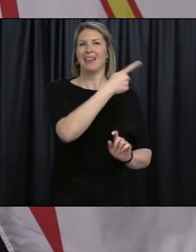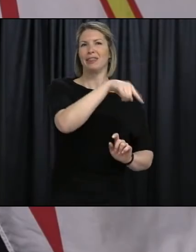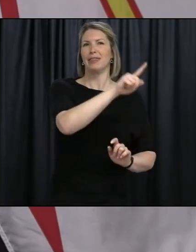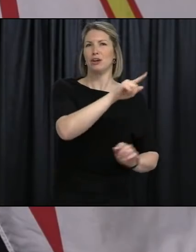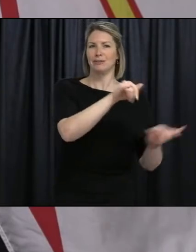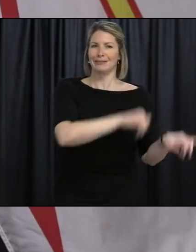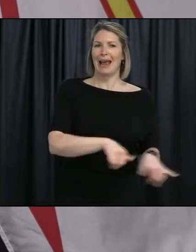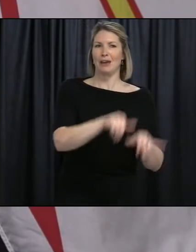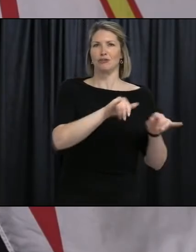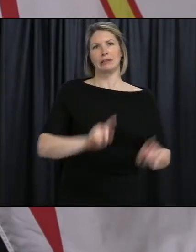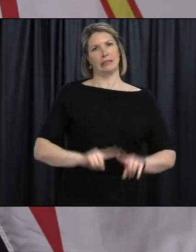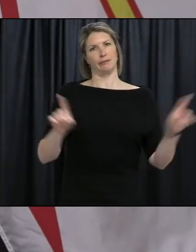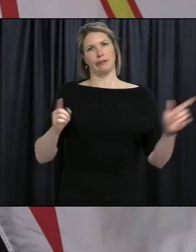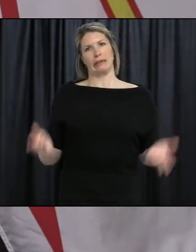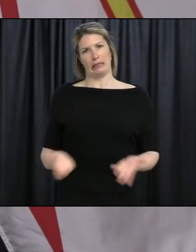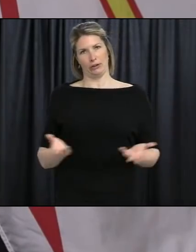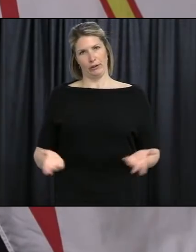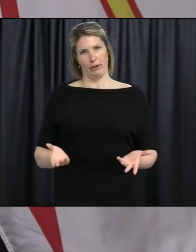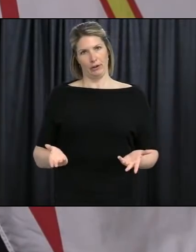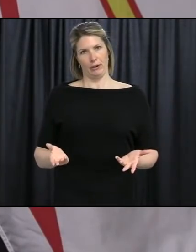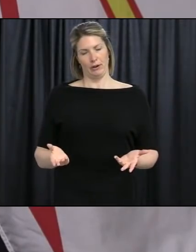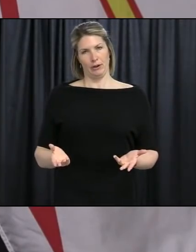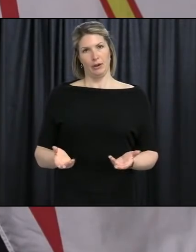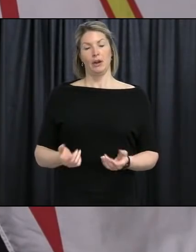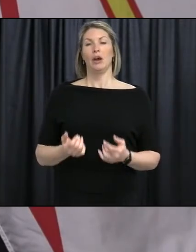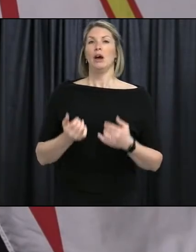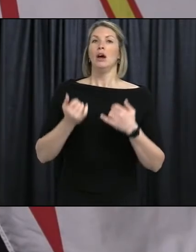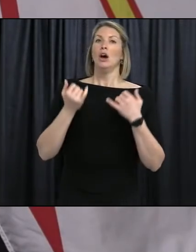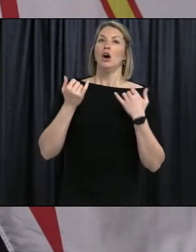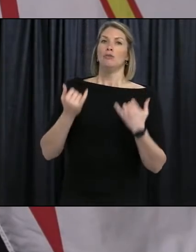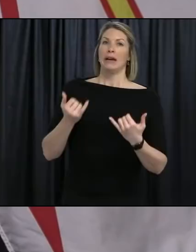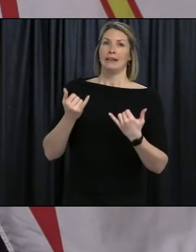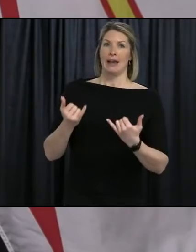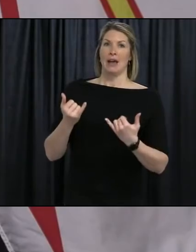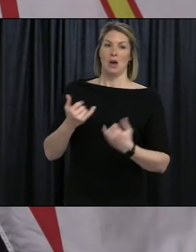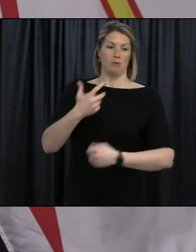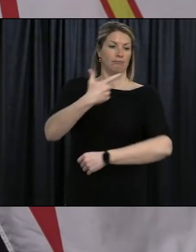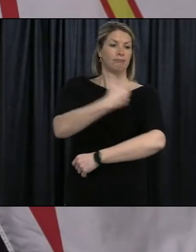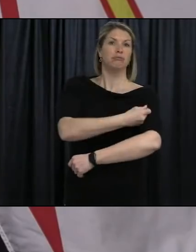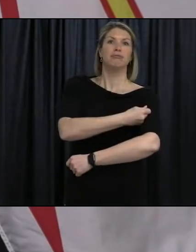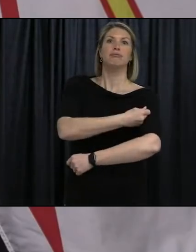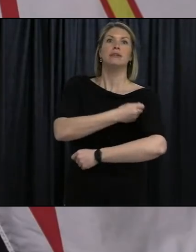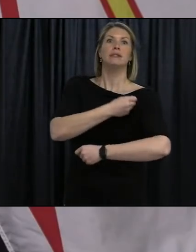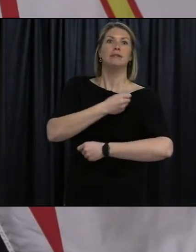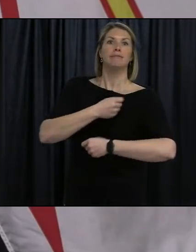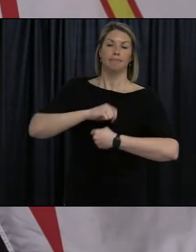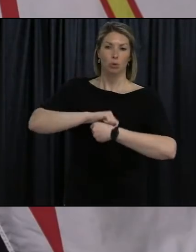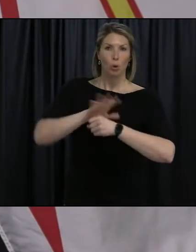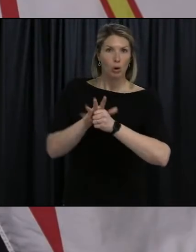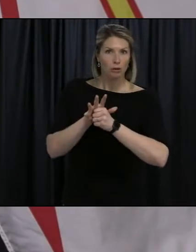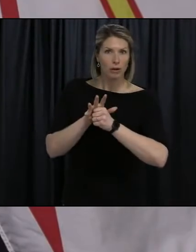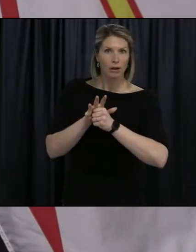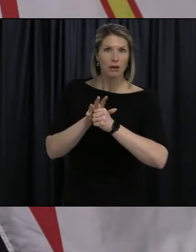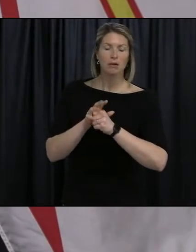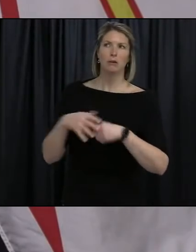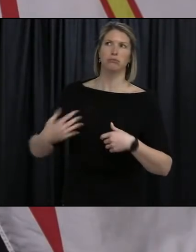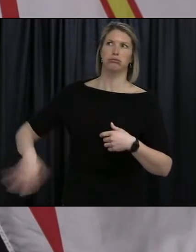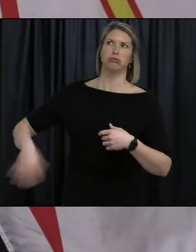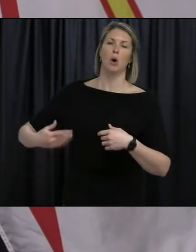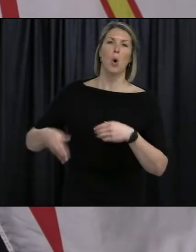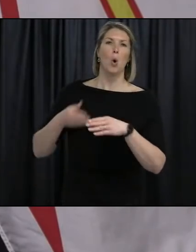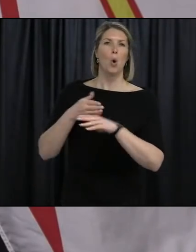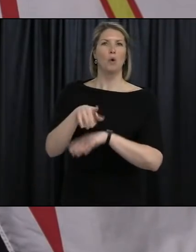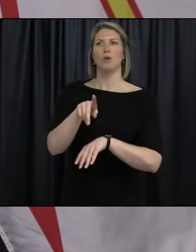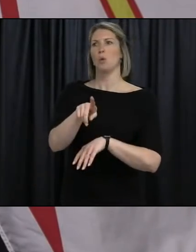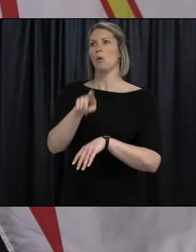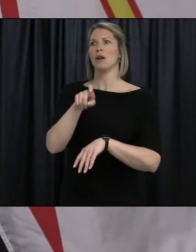We reached a significant milestone in our immunization program, with over 100,000 people having received at least one dose of vaccine.